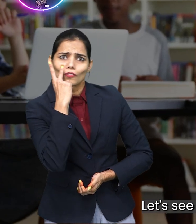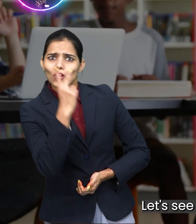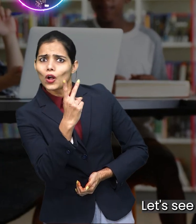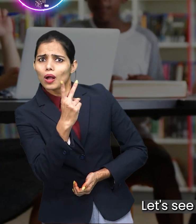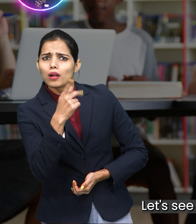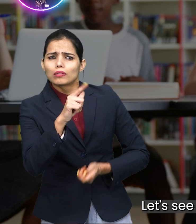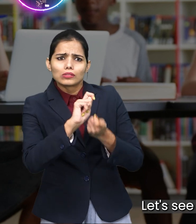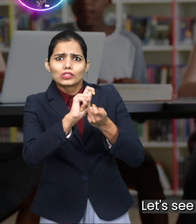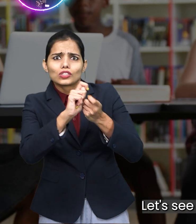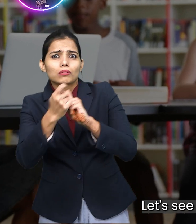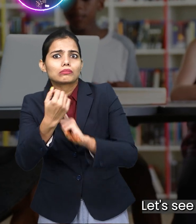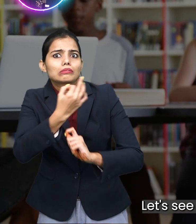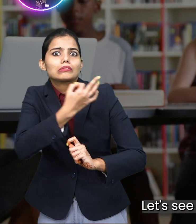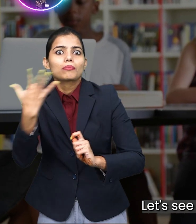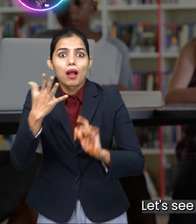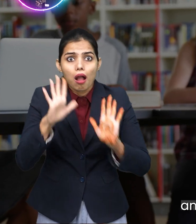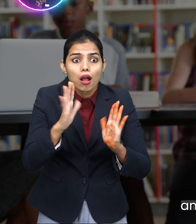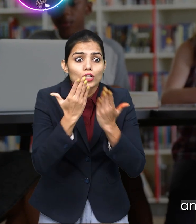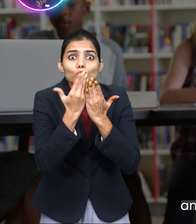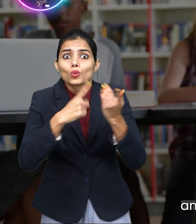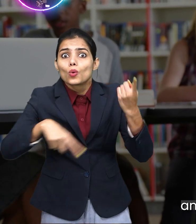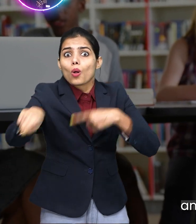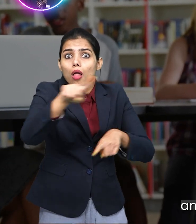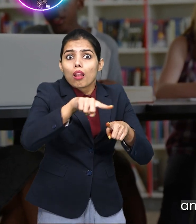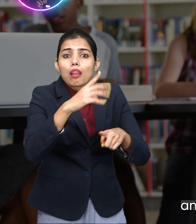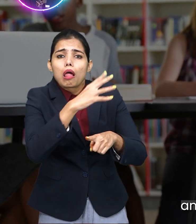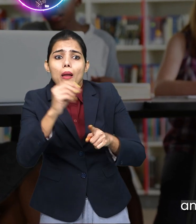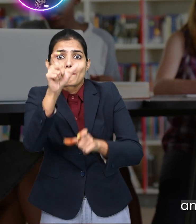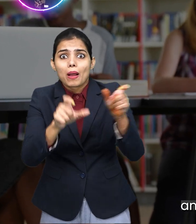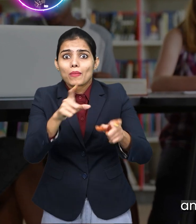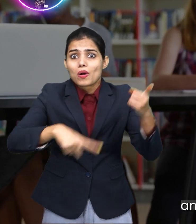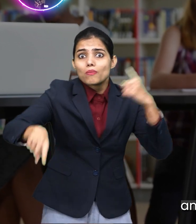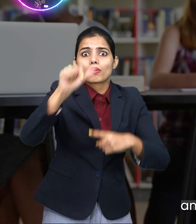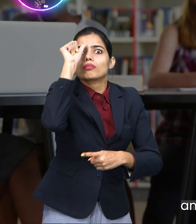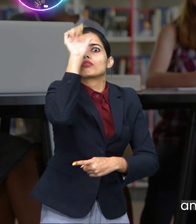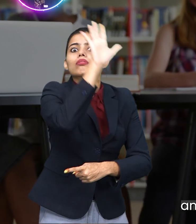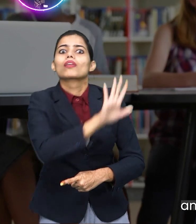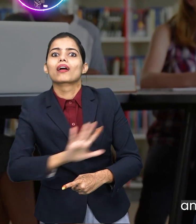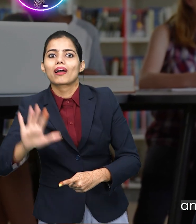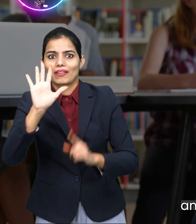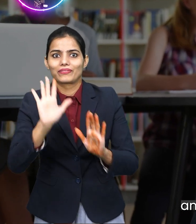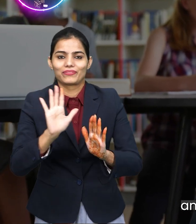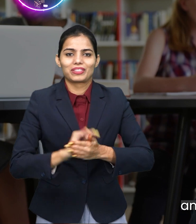Let's see the role of a special school and institutions in India.